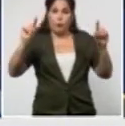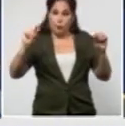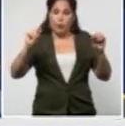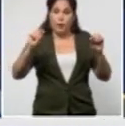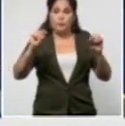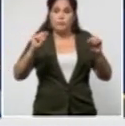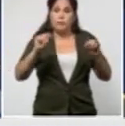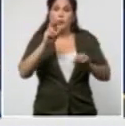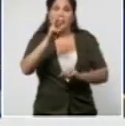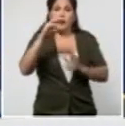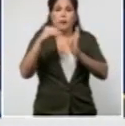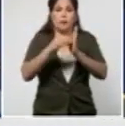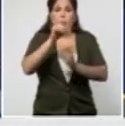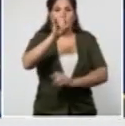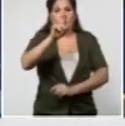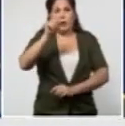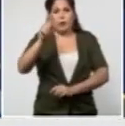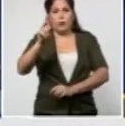country processed